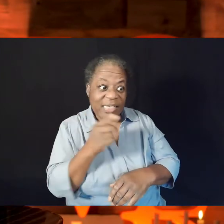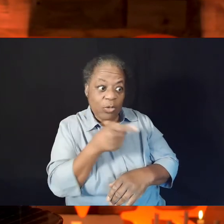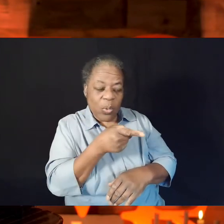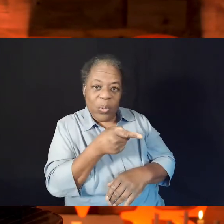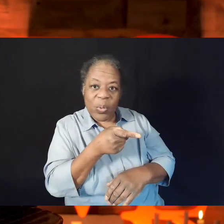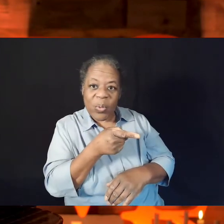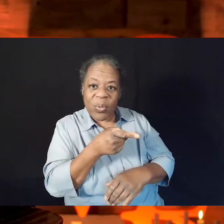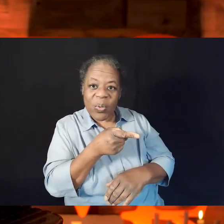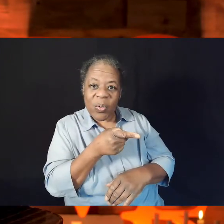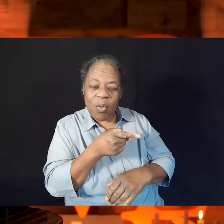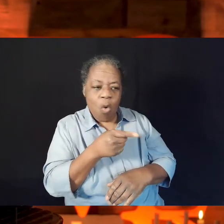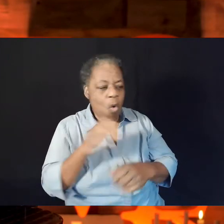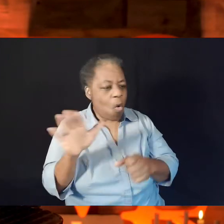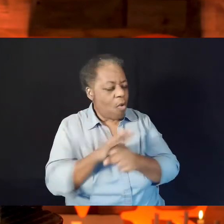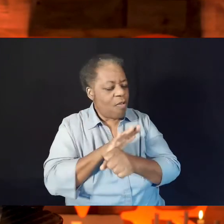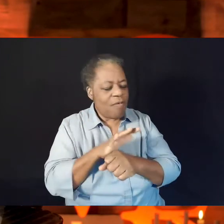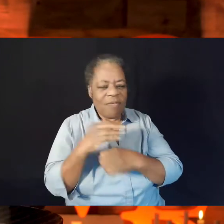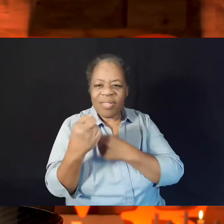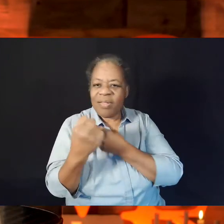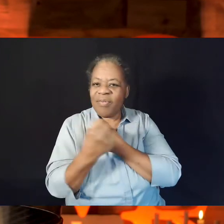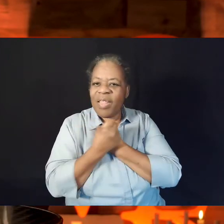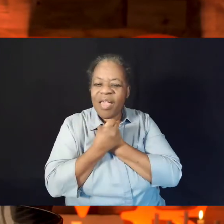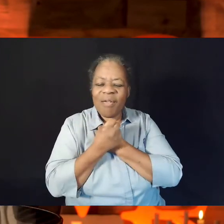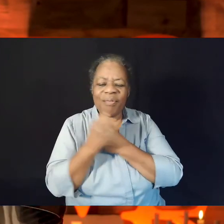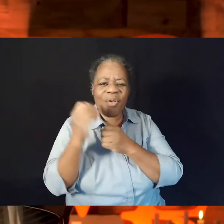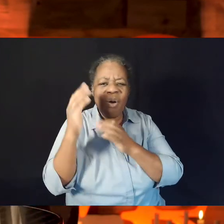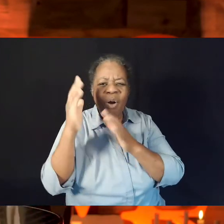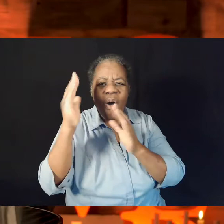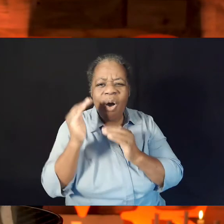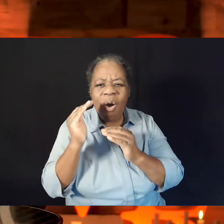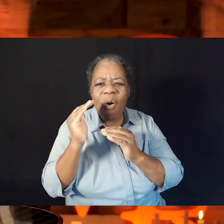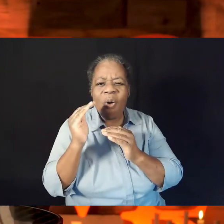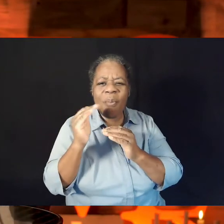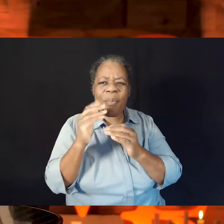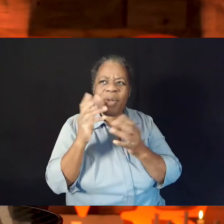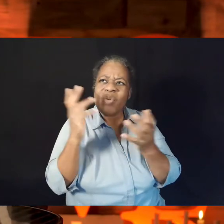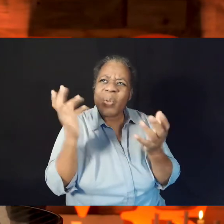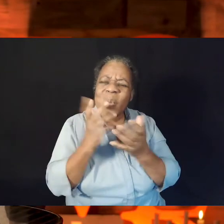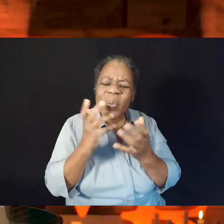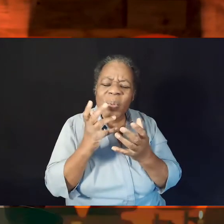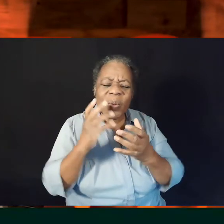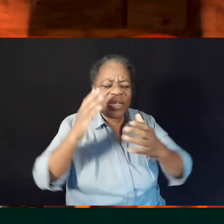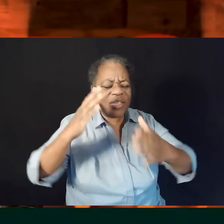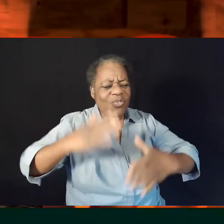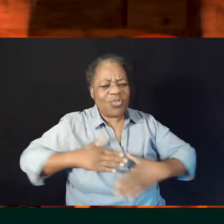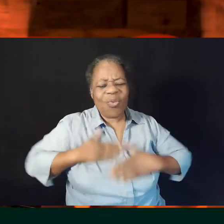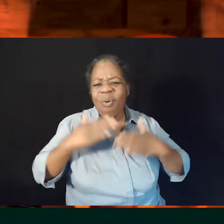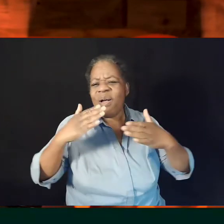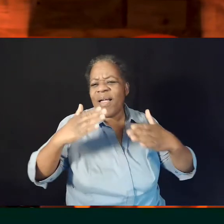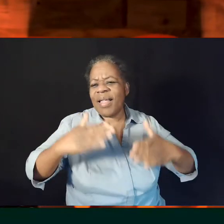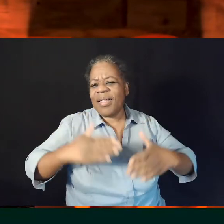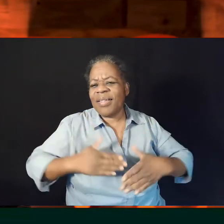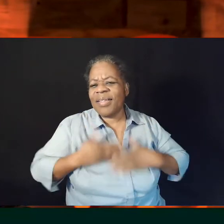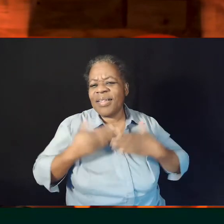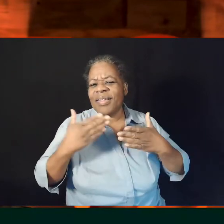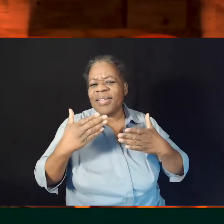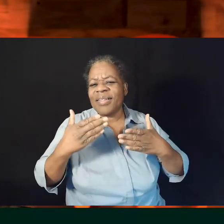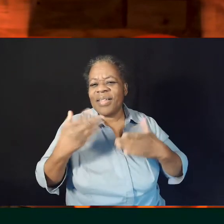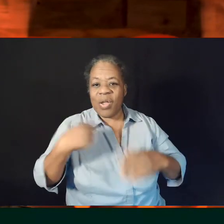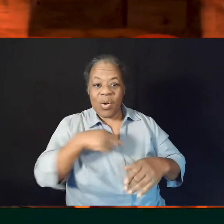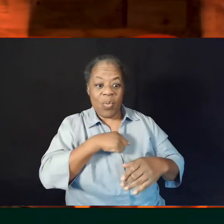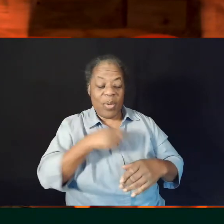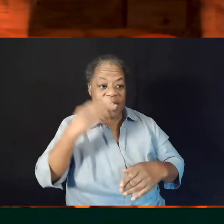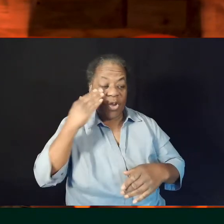was filled with love and hope and wonder and joy. We know we are